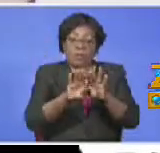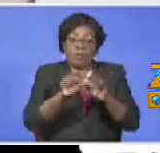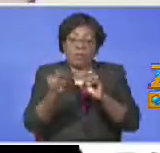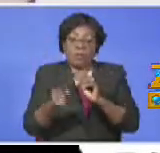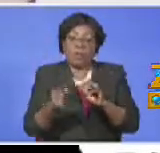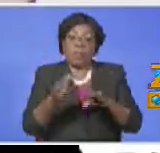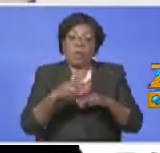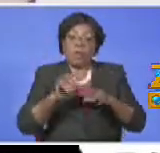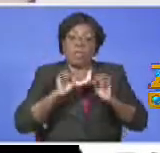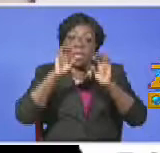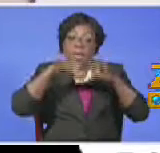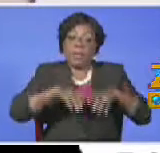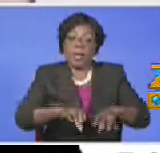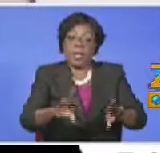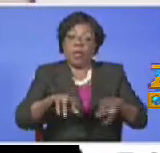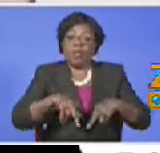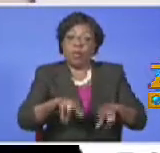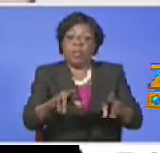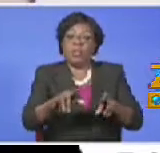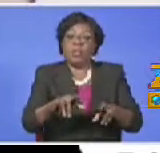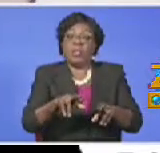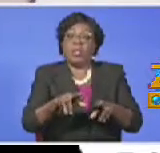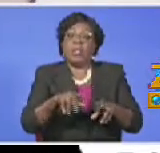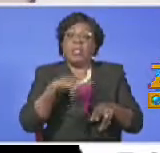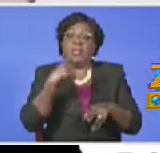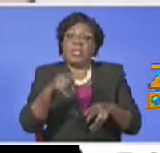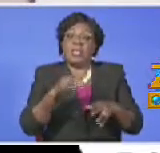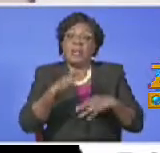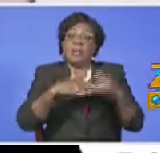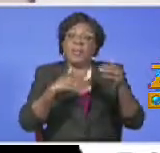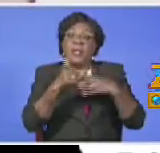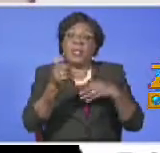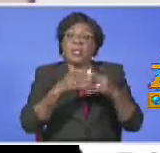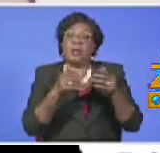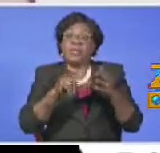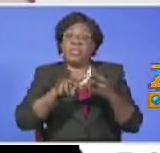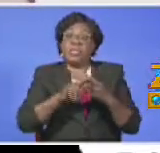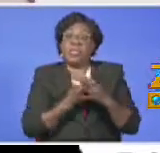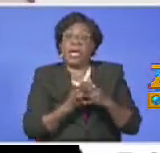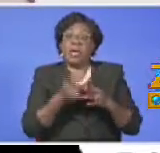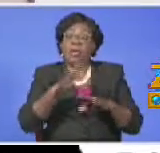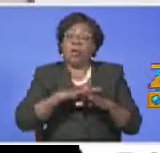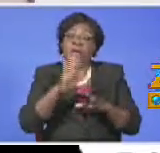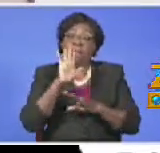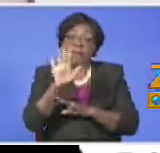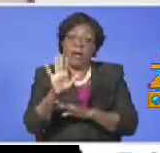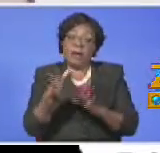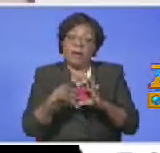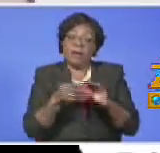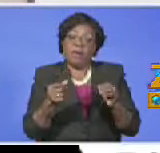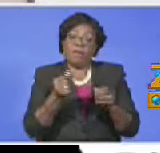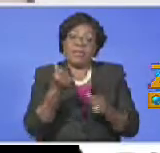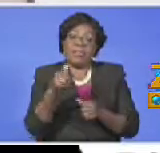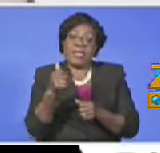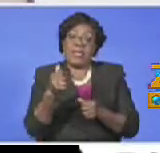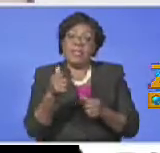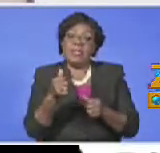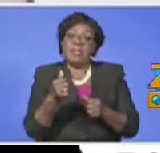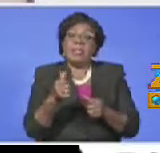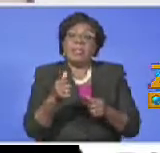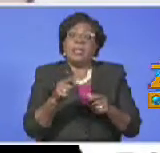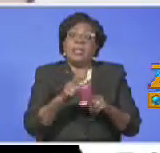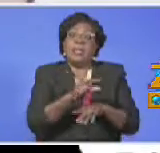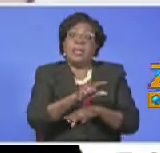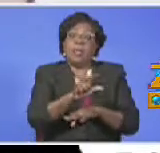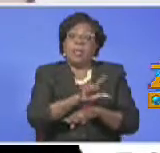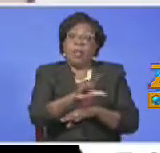Carmichael, I am advised that construction has already commenced on 5 of the 10 service lots. An